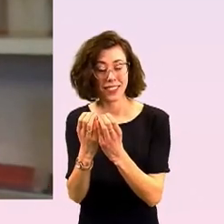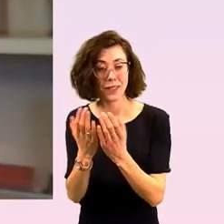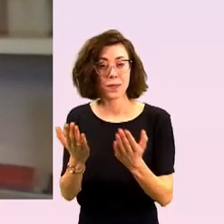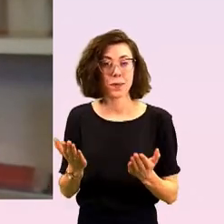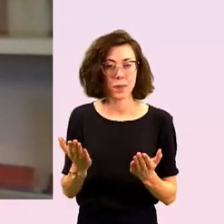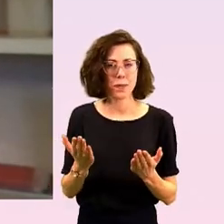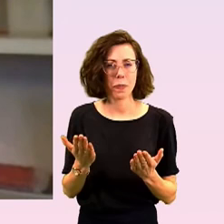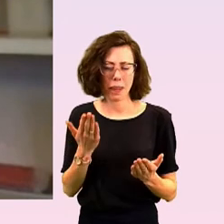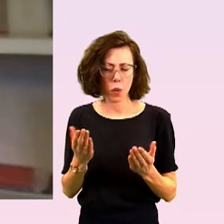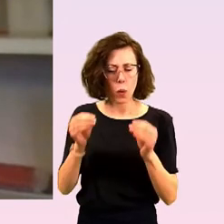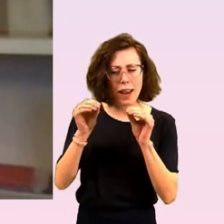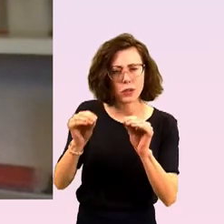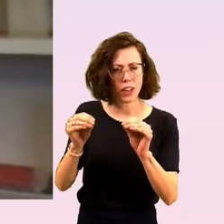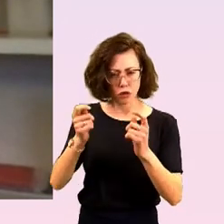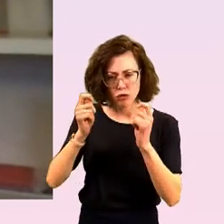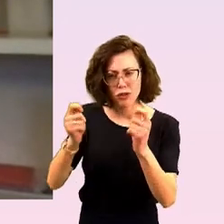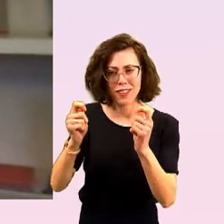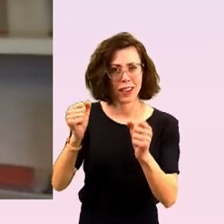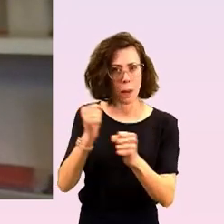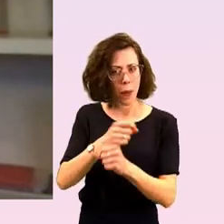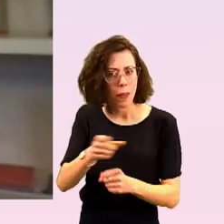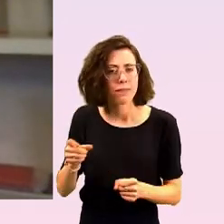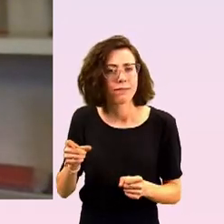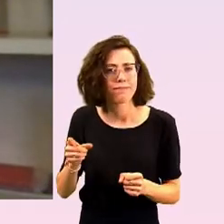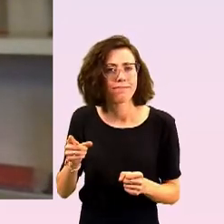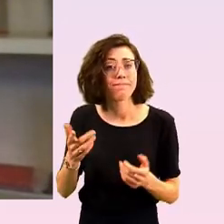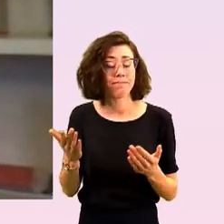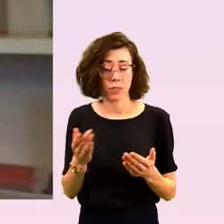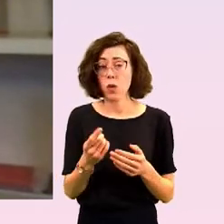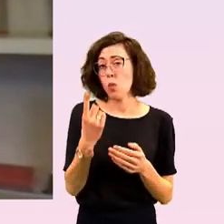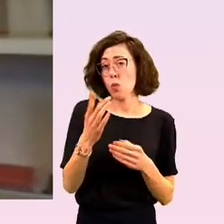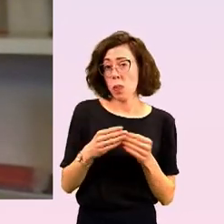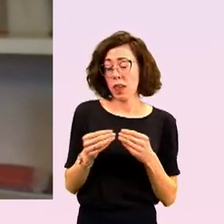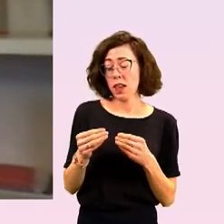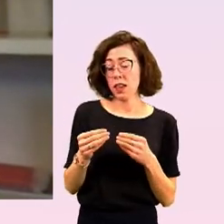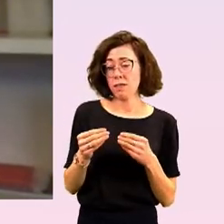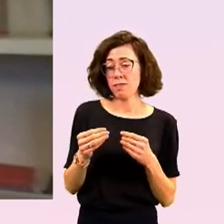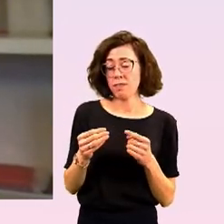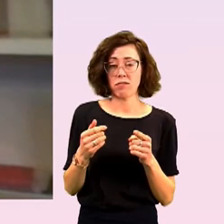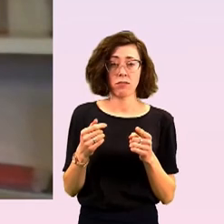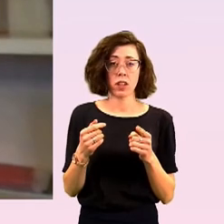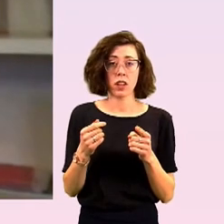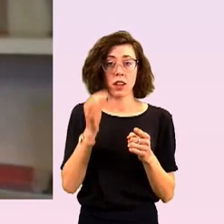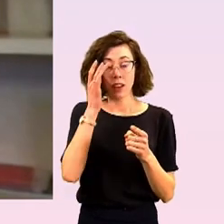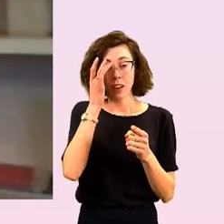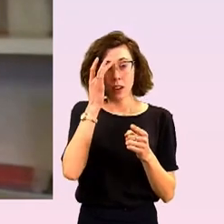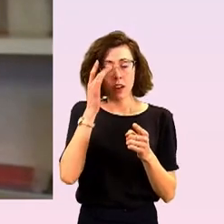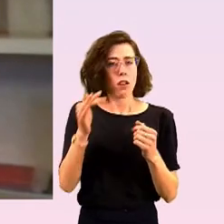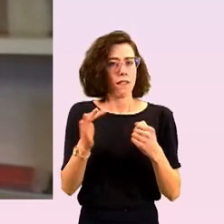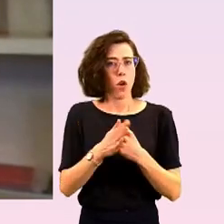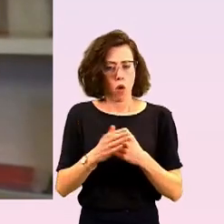and education and training around that. Some things we did, I mean, I referenced kind of what we did in terms of